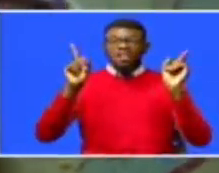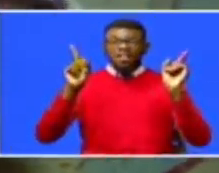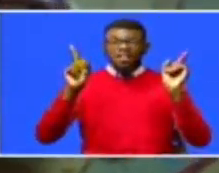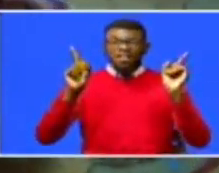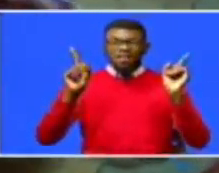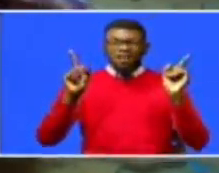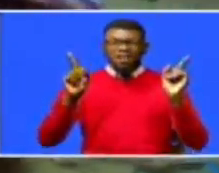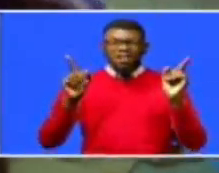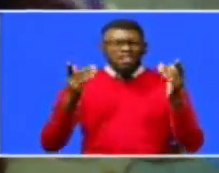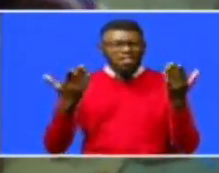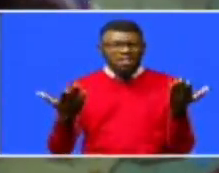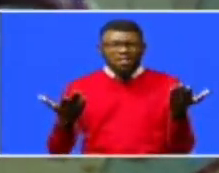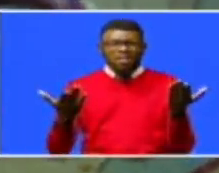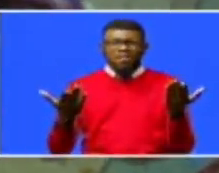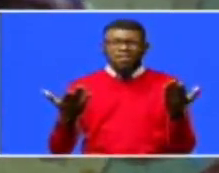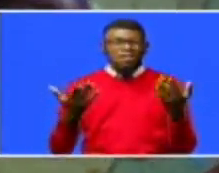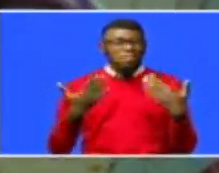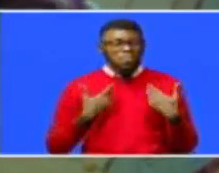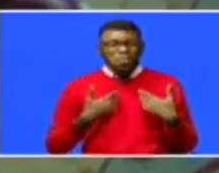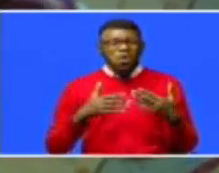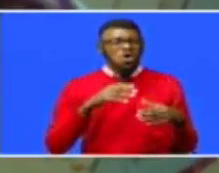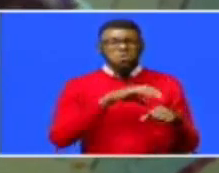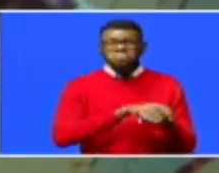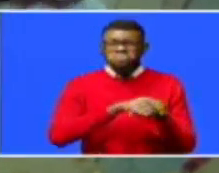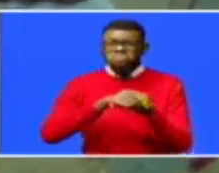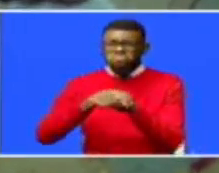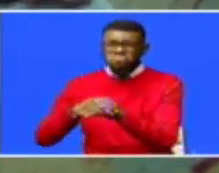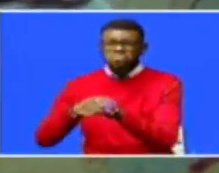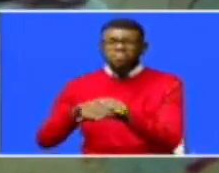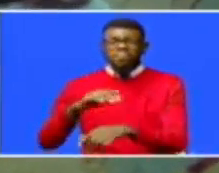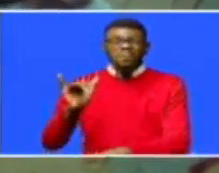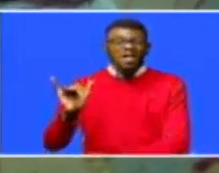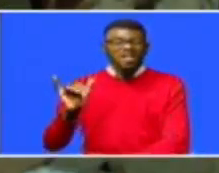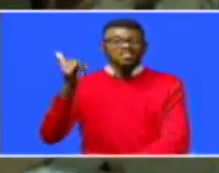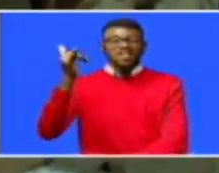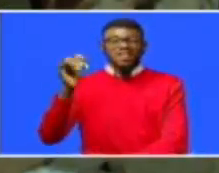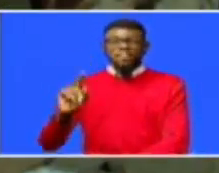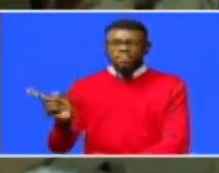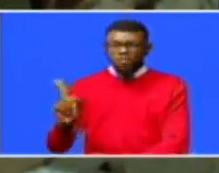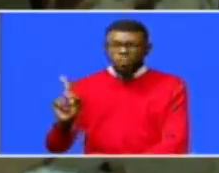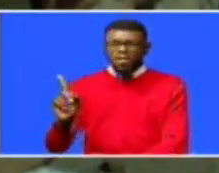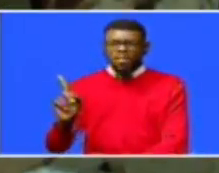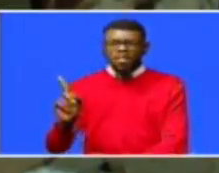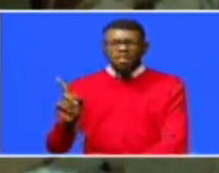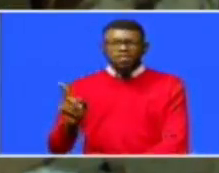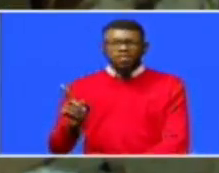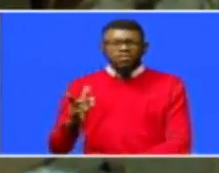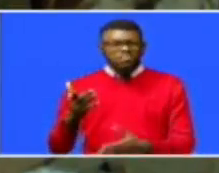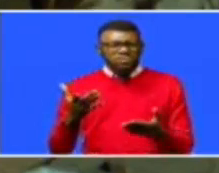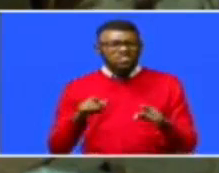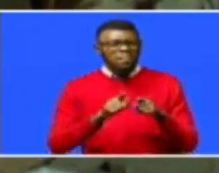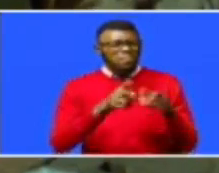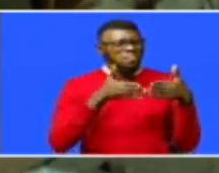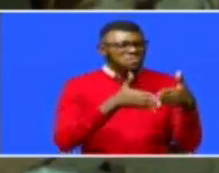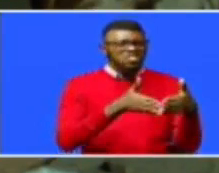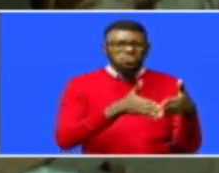The exploiting masters have placed them strategically at the heart of Eastleigh here in Nairobi, and there are reports of sexual